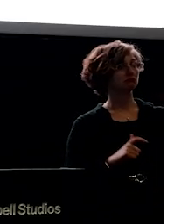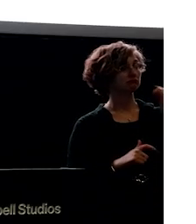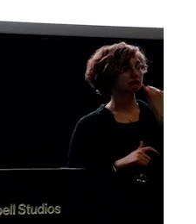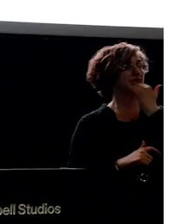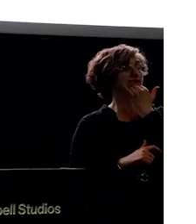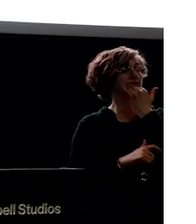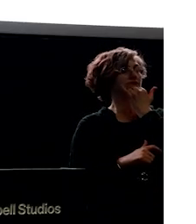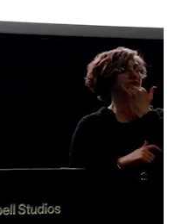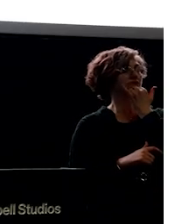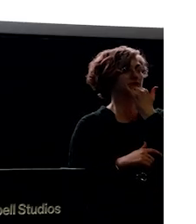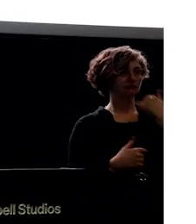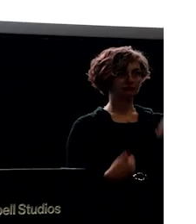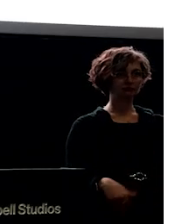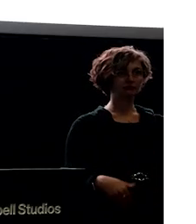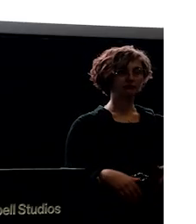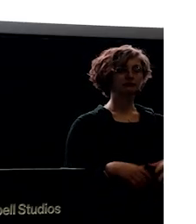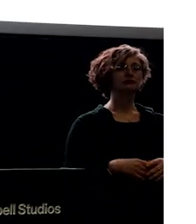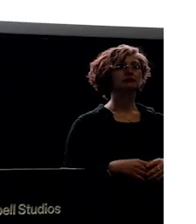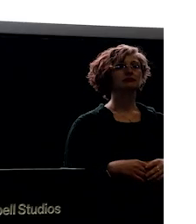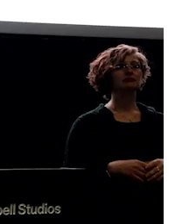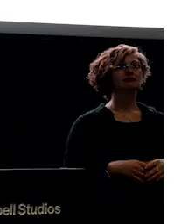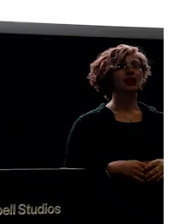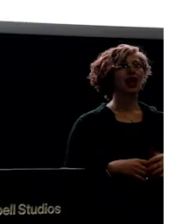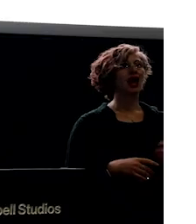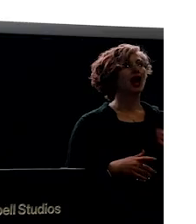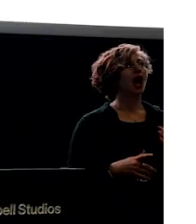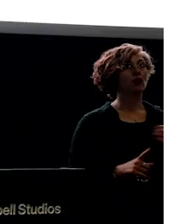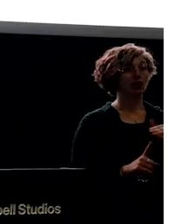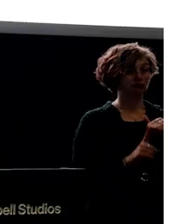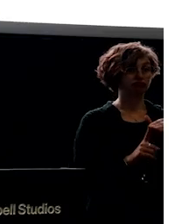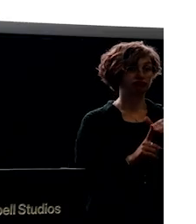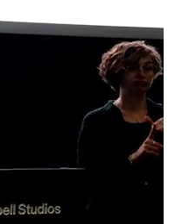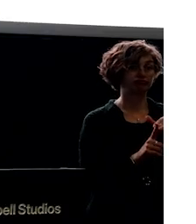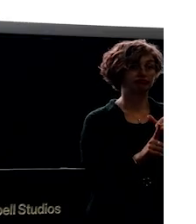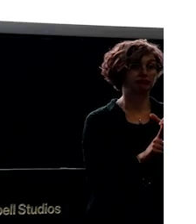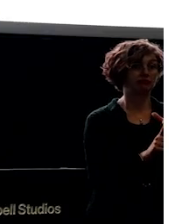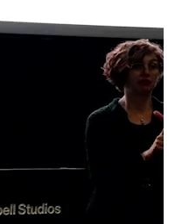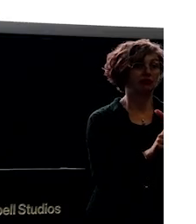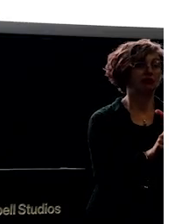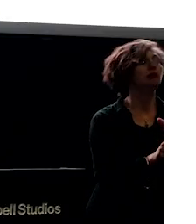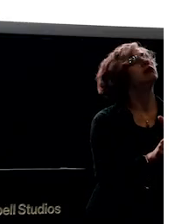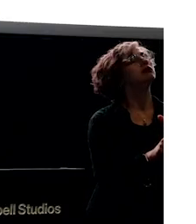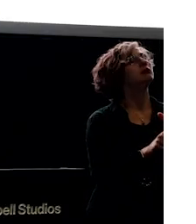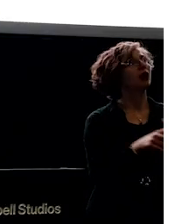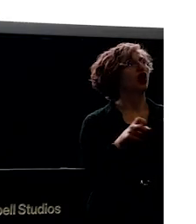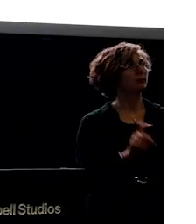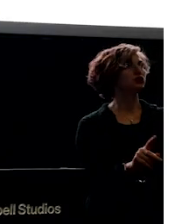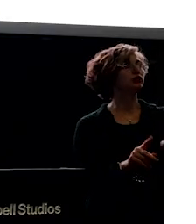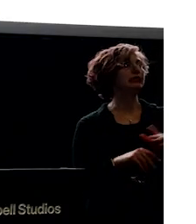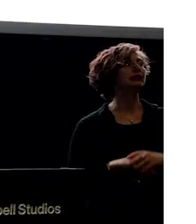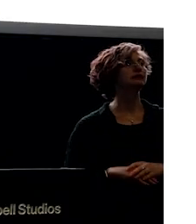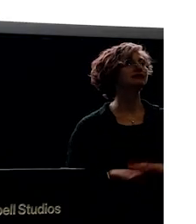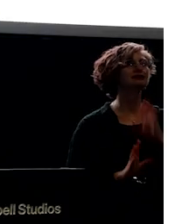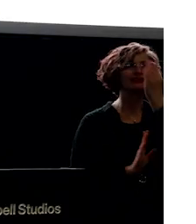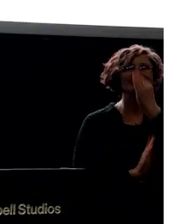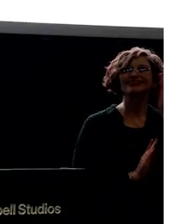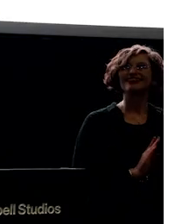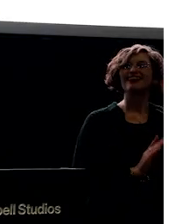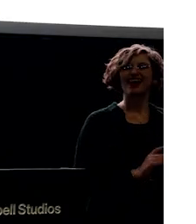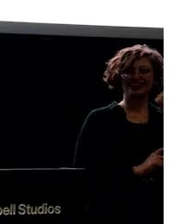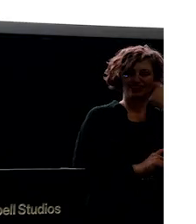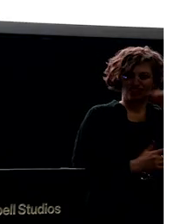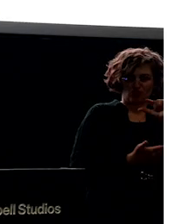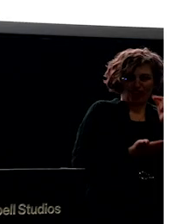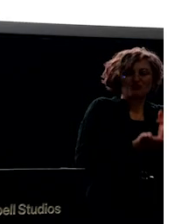made was just being overly persistent about opportunities. Keep in mind, I had just graduated.